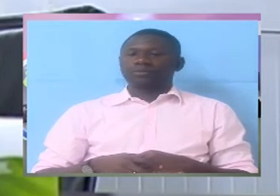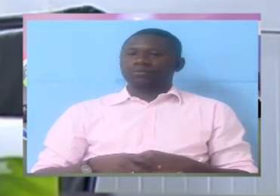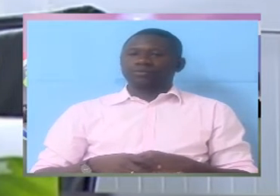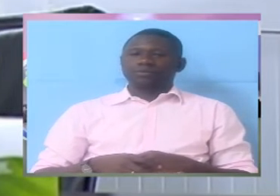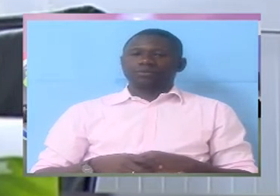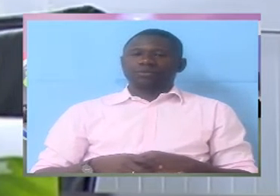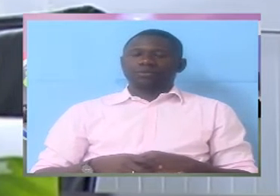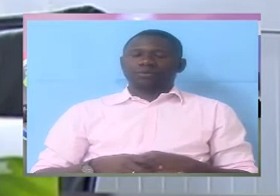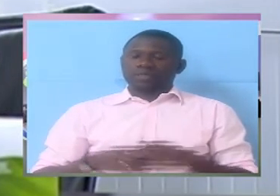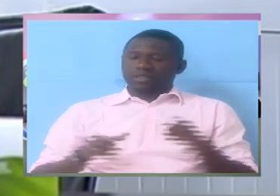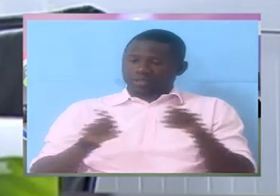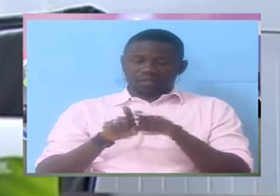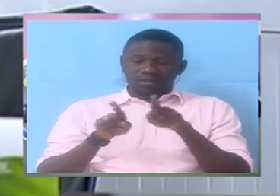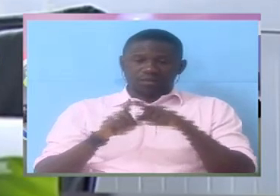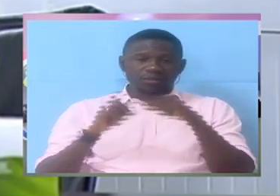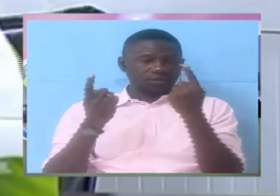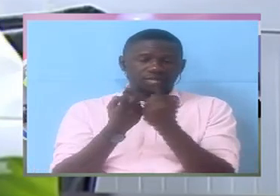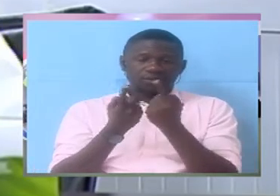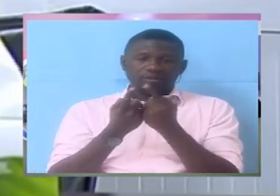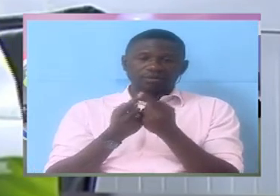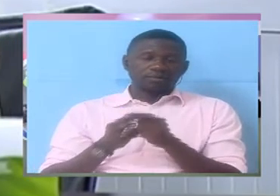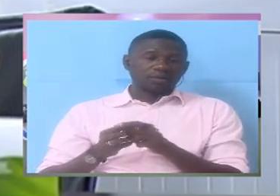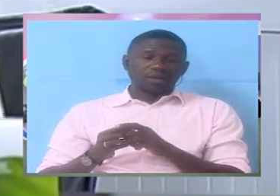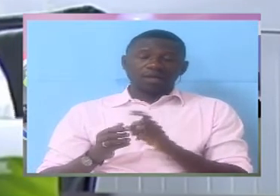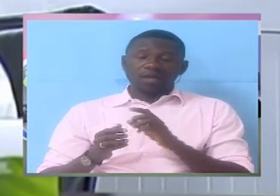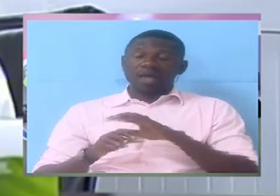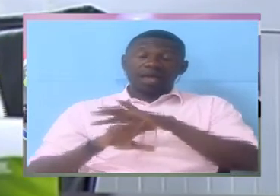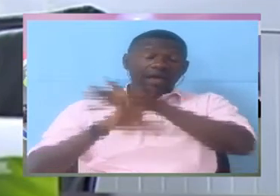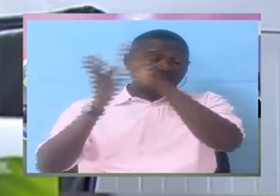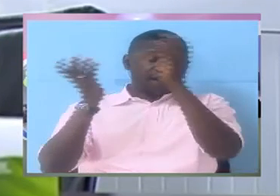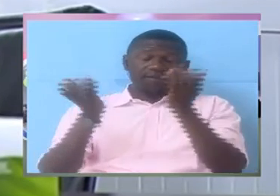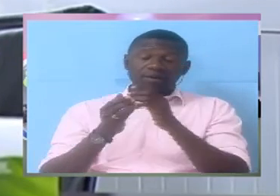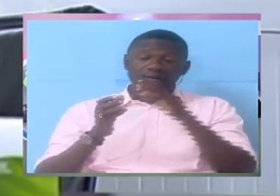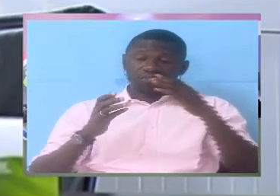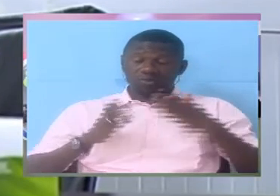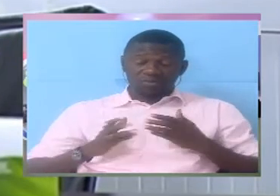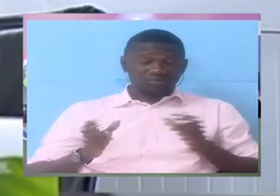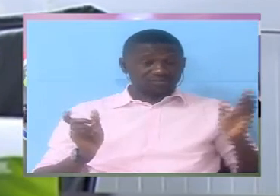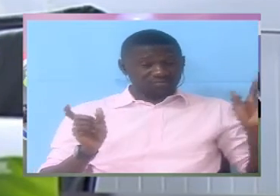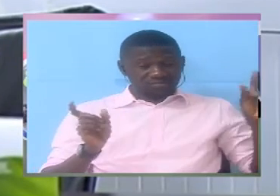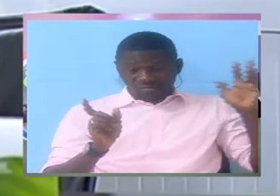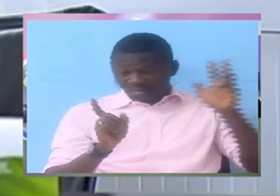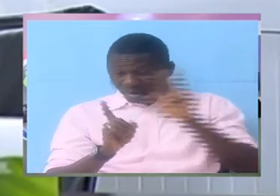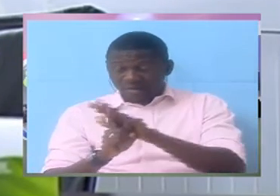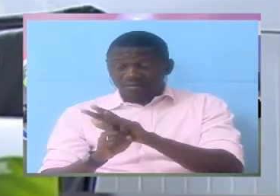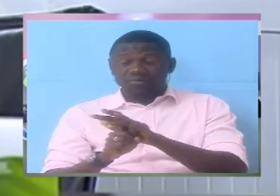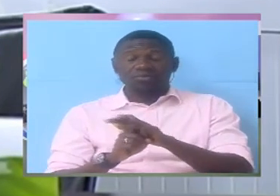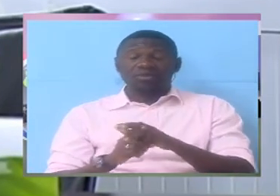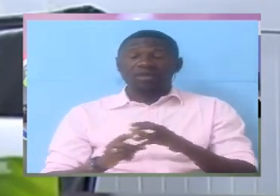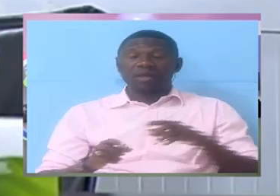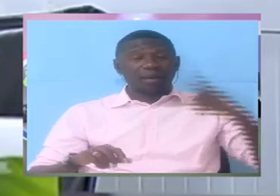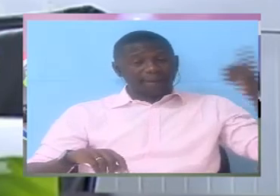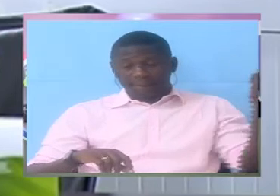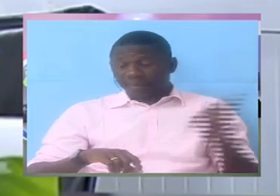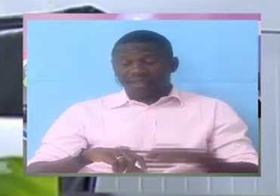the same thing, everybody bounced on them, bounced on him, you know, beating soldiers.